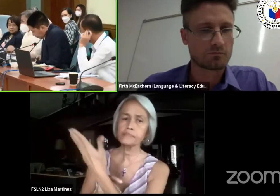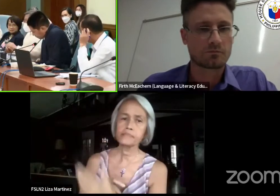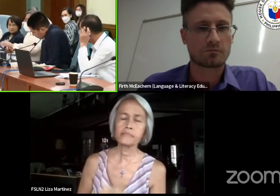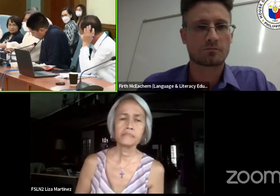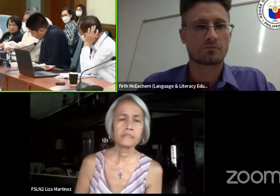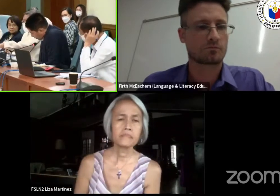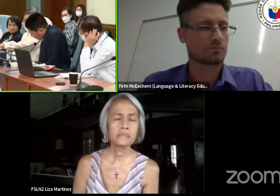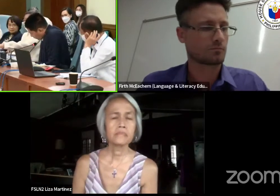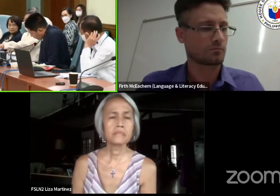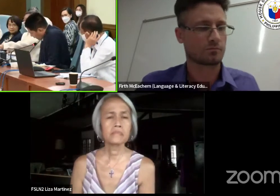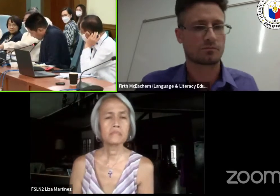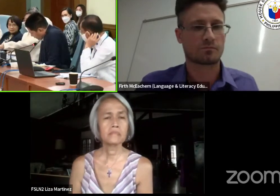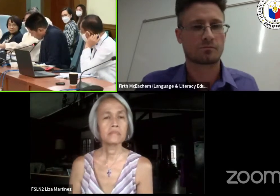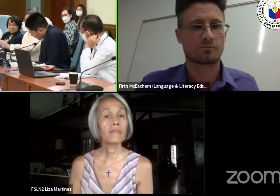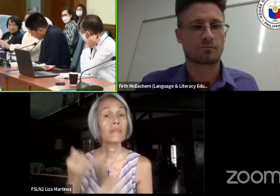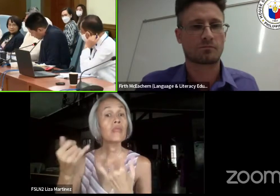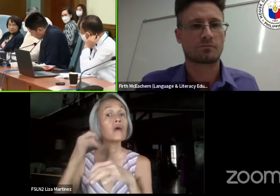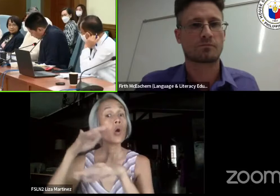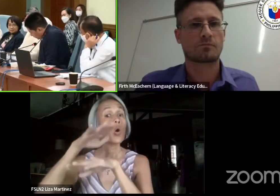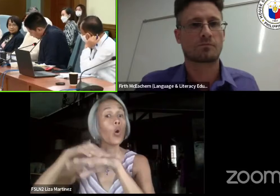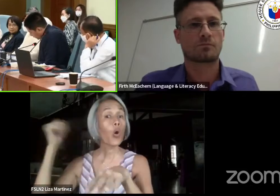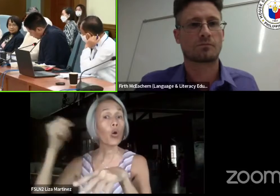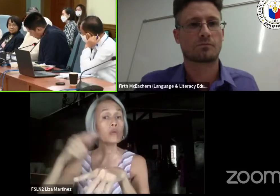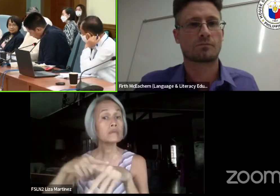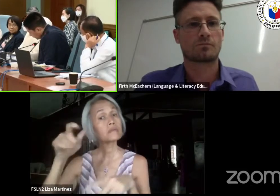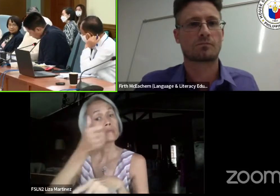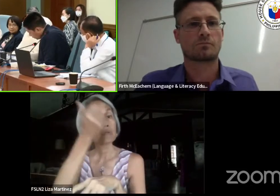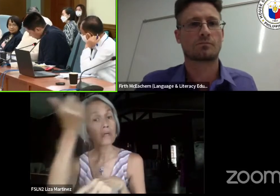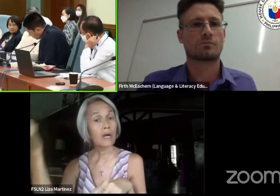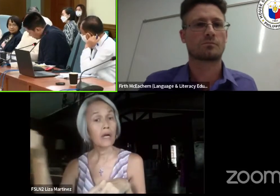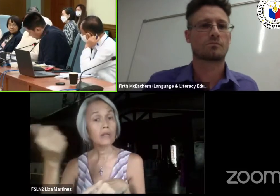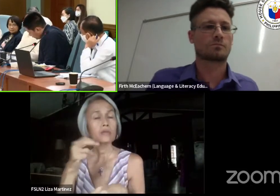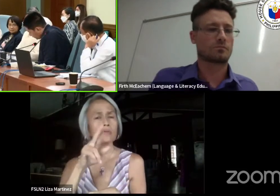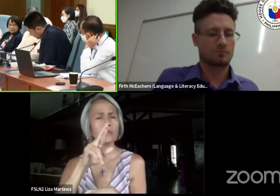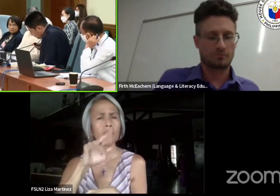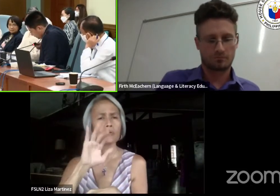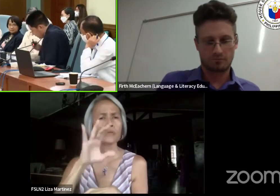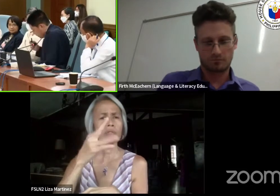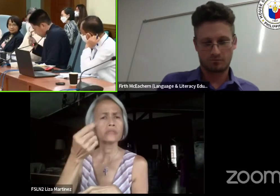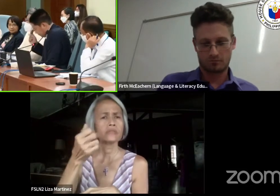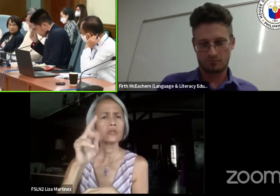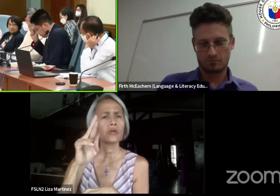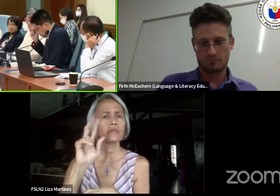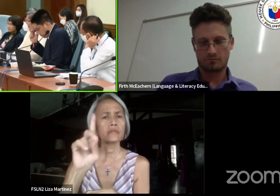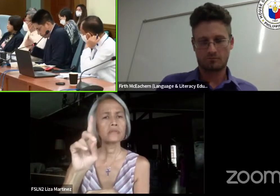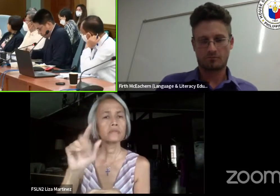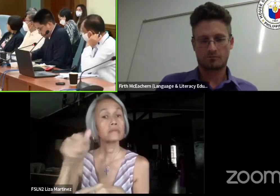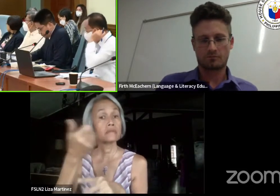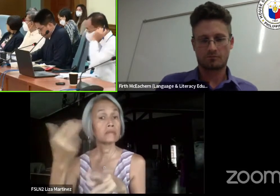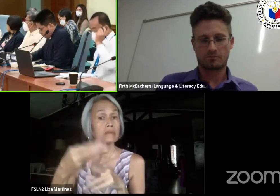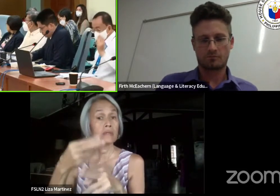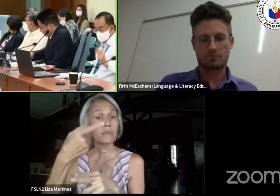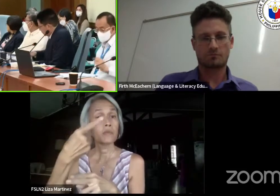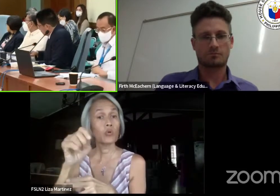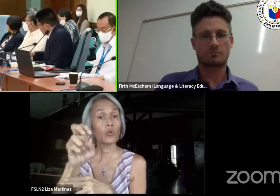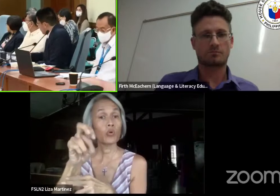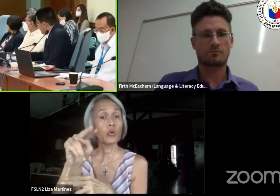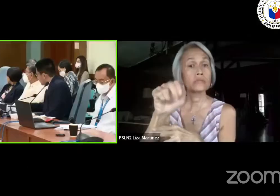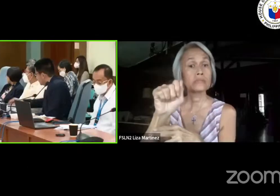Can we call on Mr. Richard Gonzalez from the National Research Council of the Philippines?